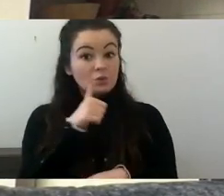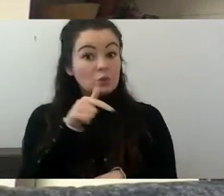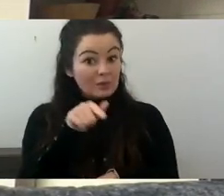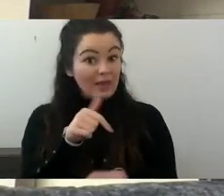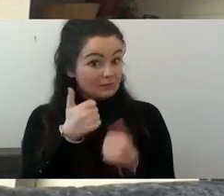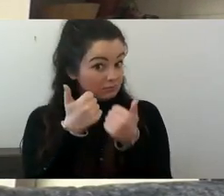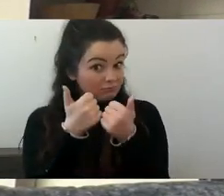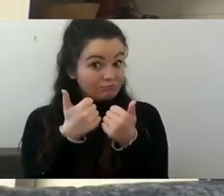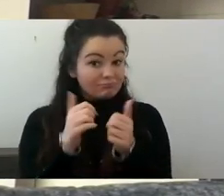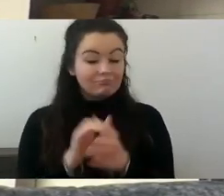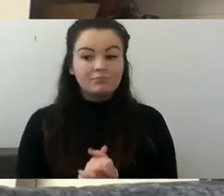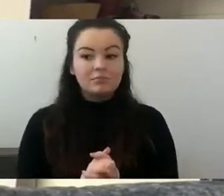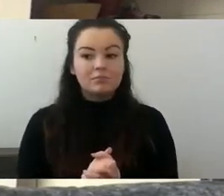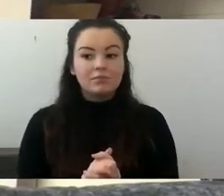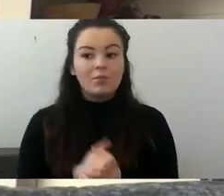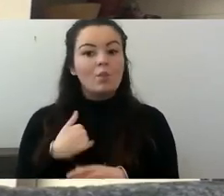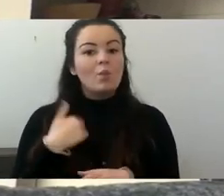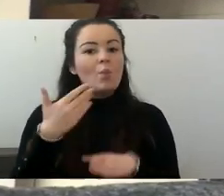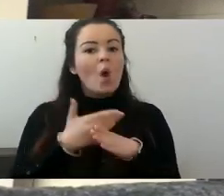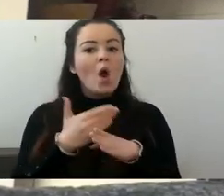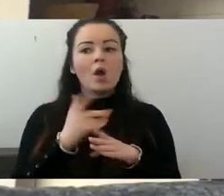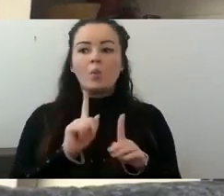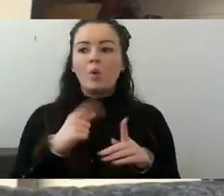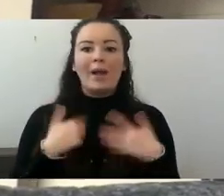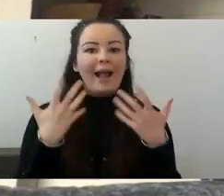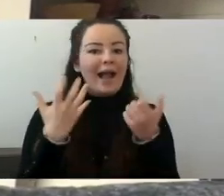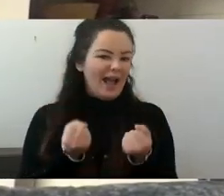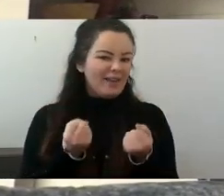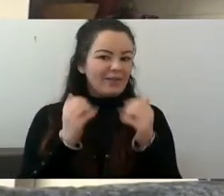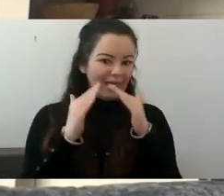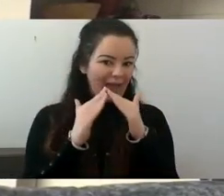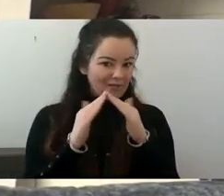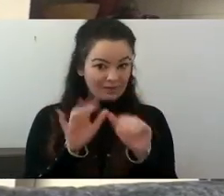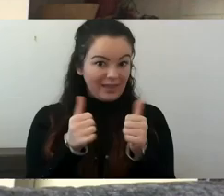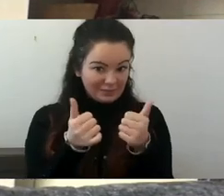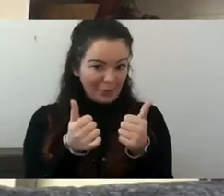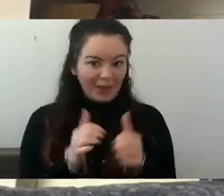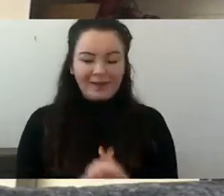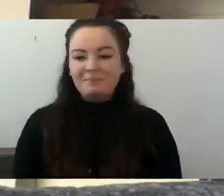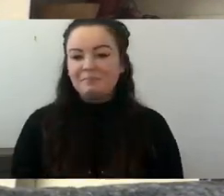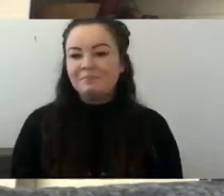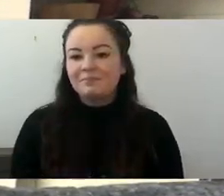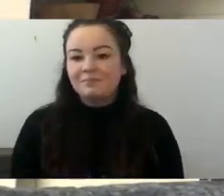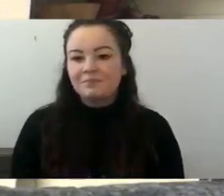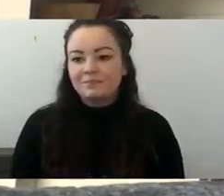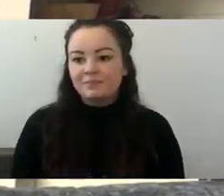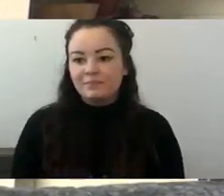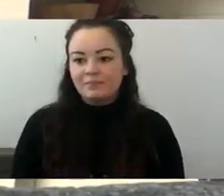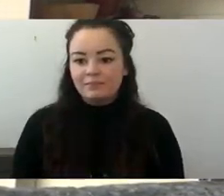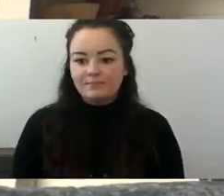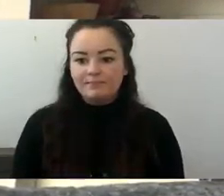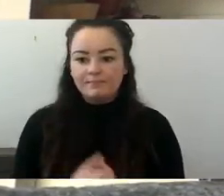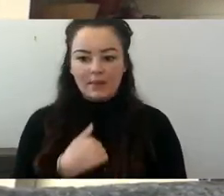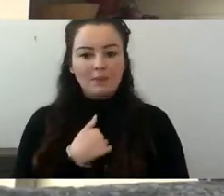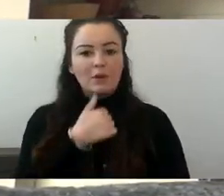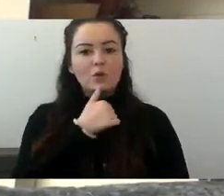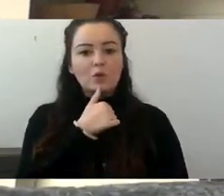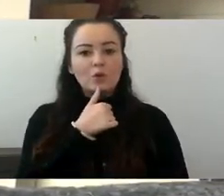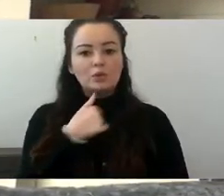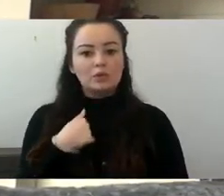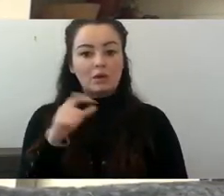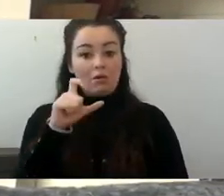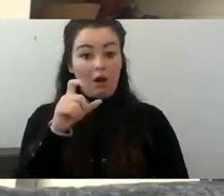on, you can use. That's absolutely fine. We're just going to work with whatever you've got in the house. That's great. And I'm going to use